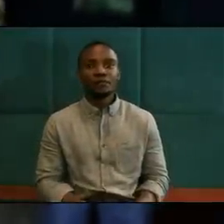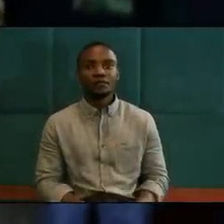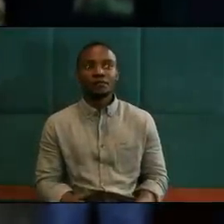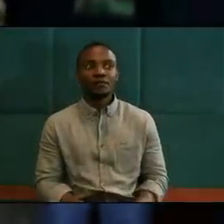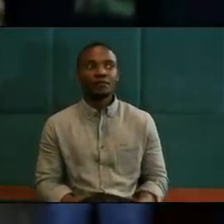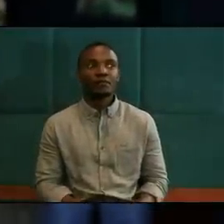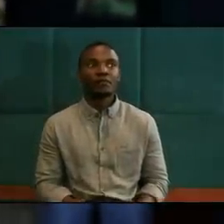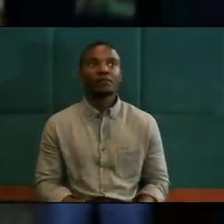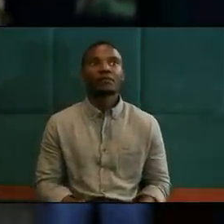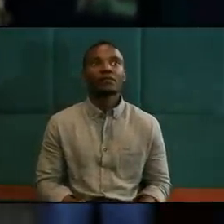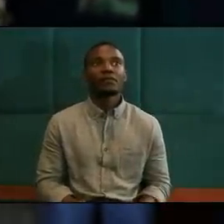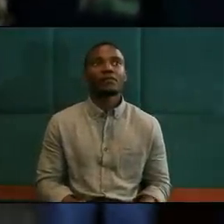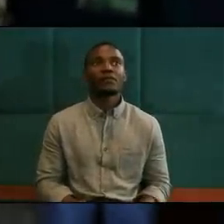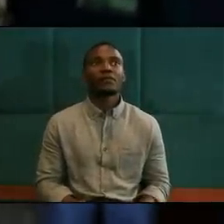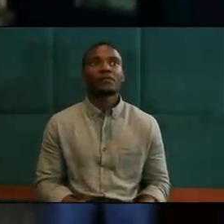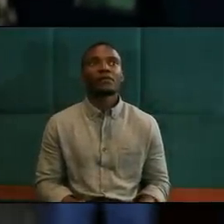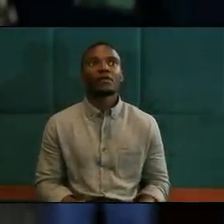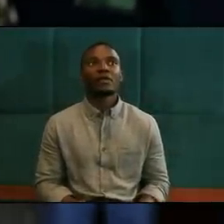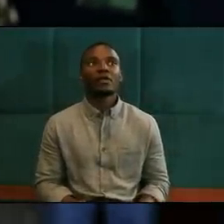home.